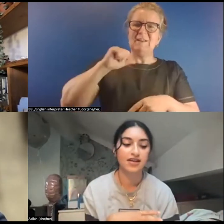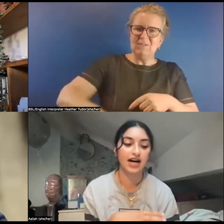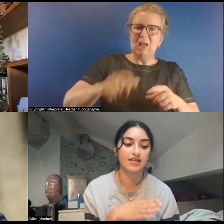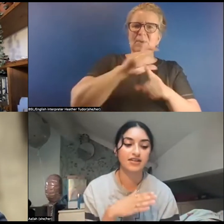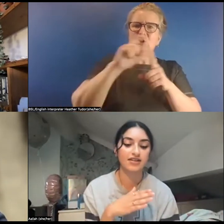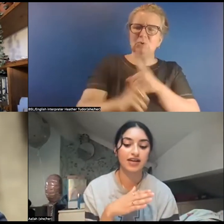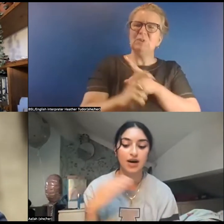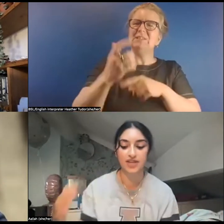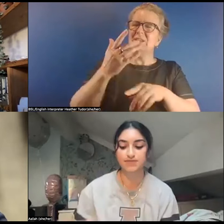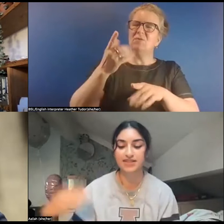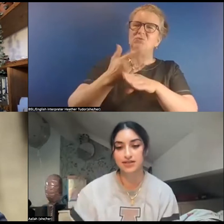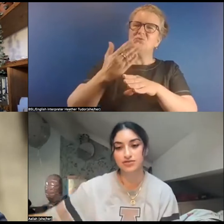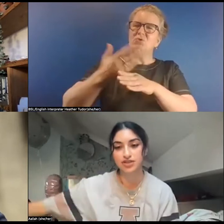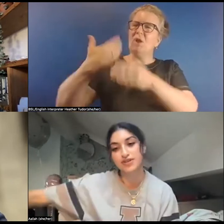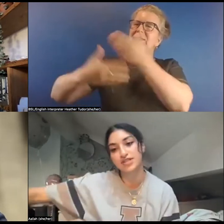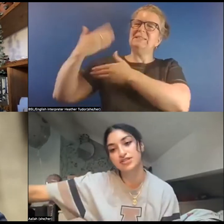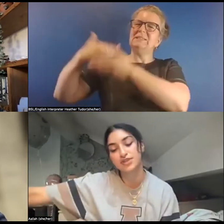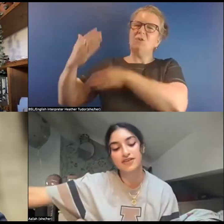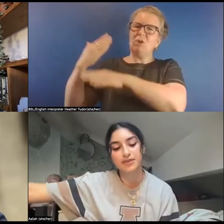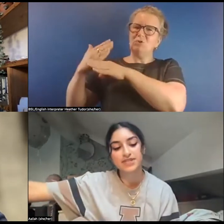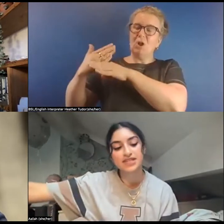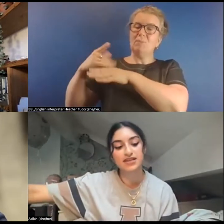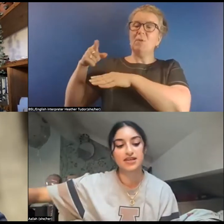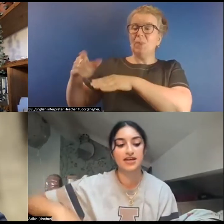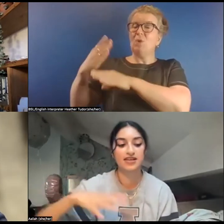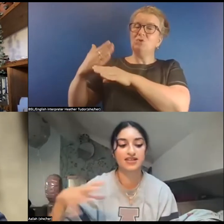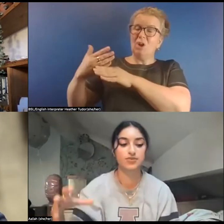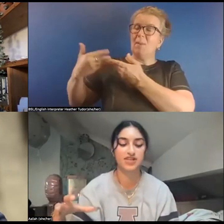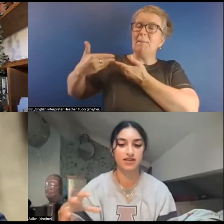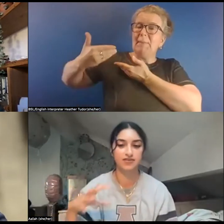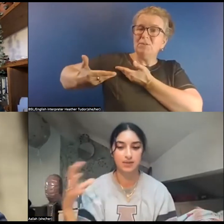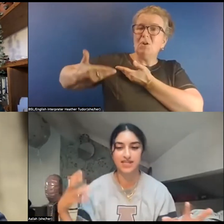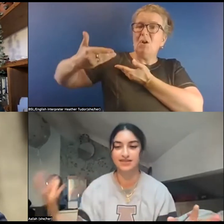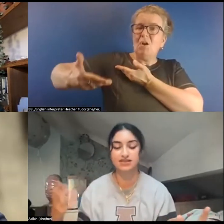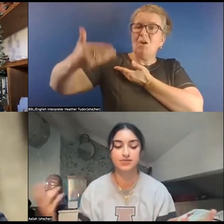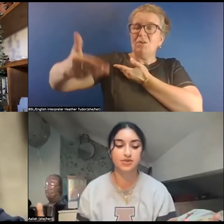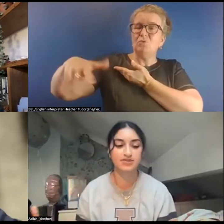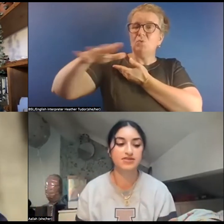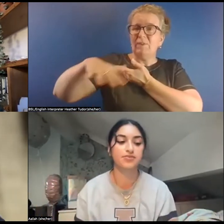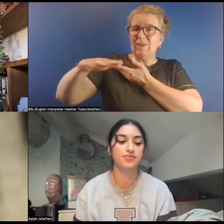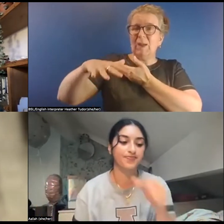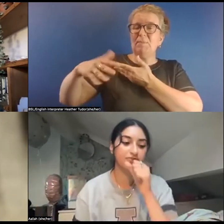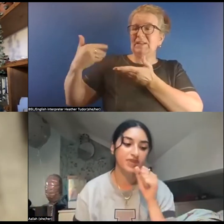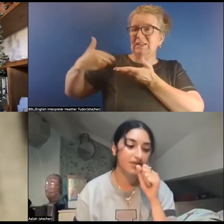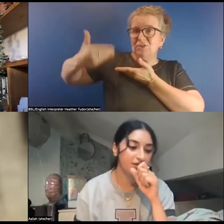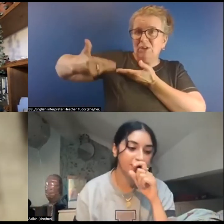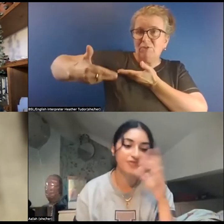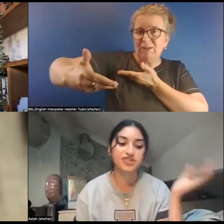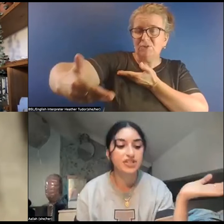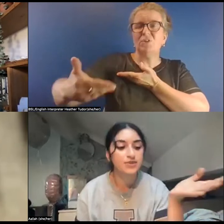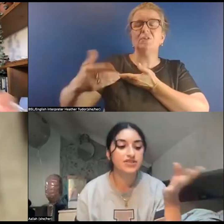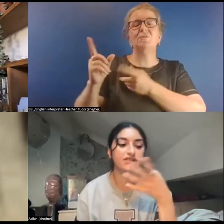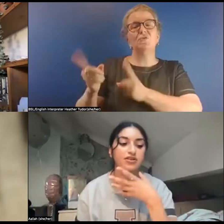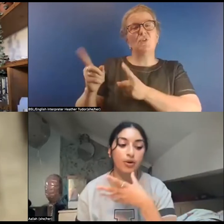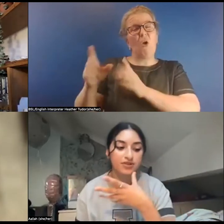day and how that's passed down generations within their family. And that's what's kind of kept the caste system going. So you've got the